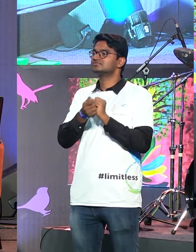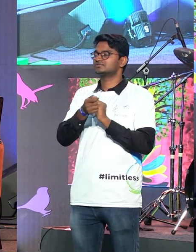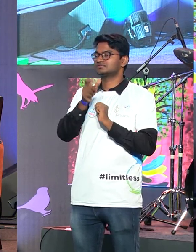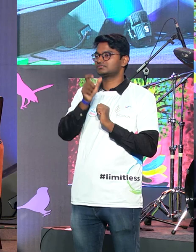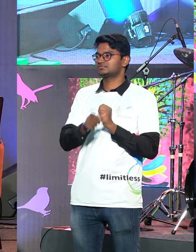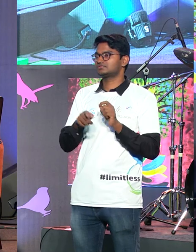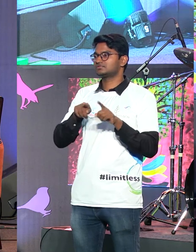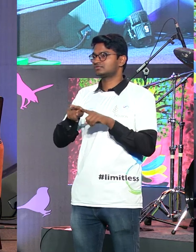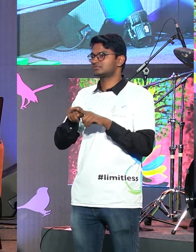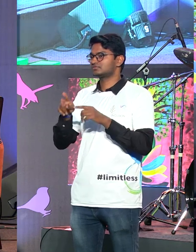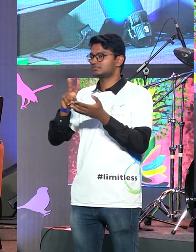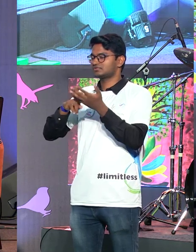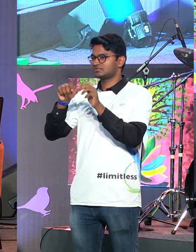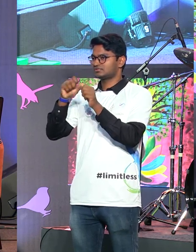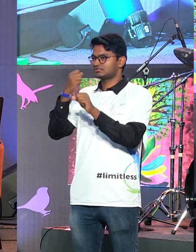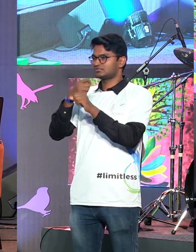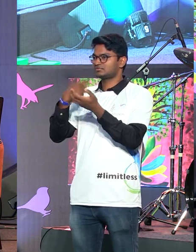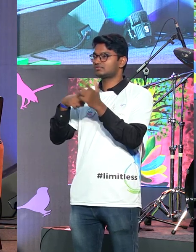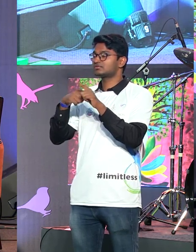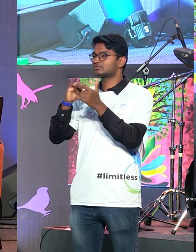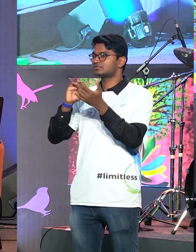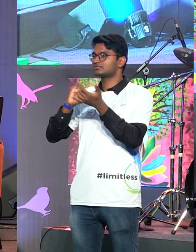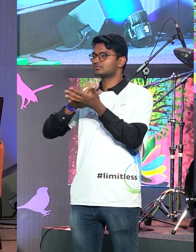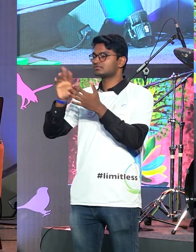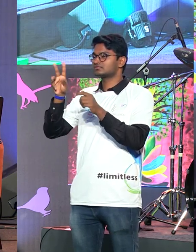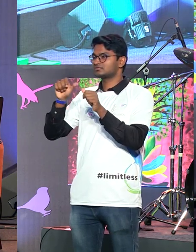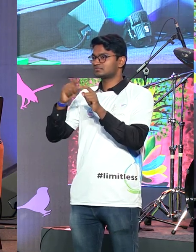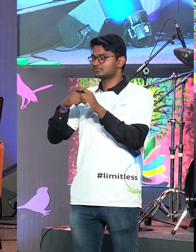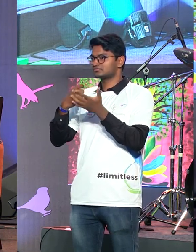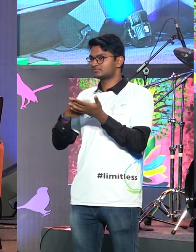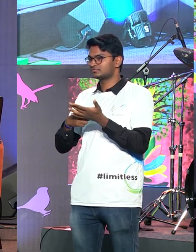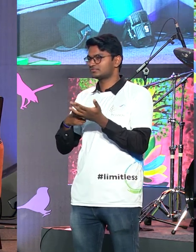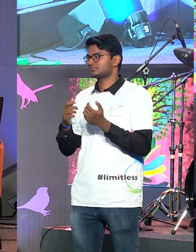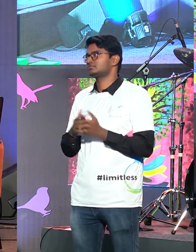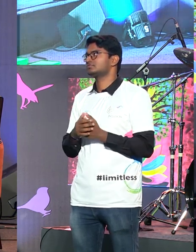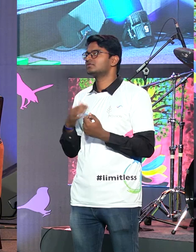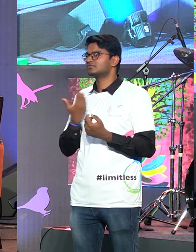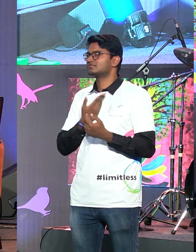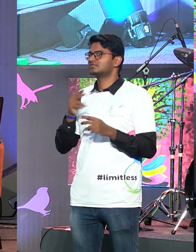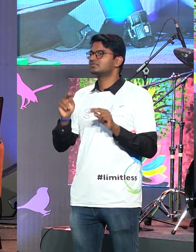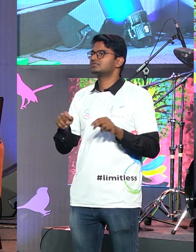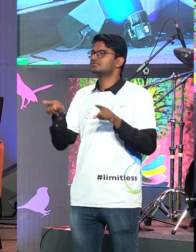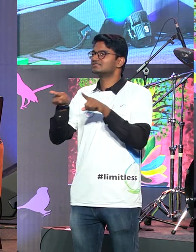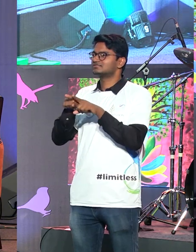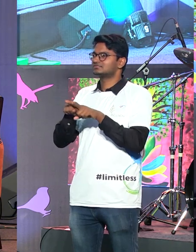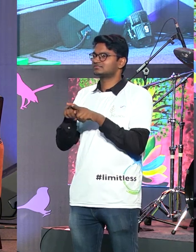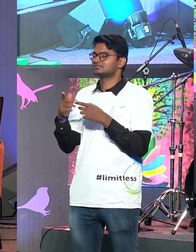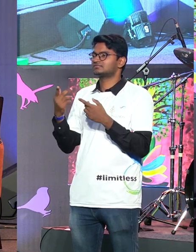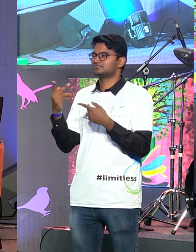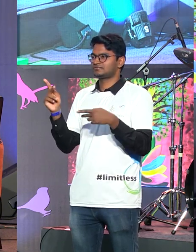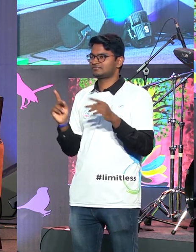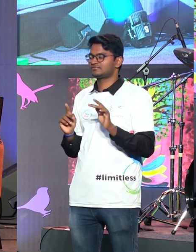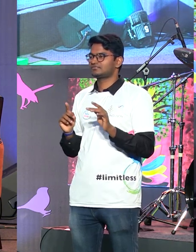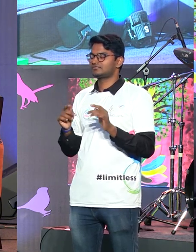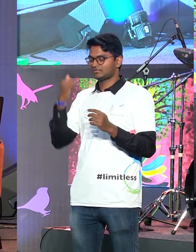Nagesh here 2 years back. He spoke about Iqbal, which I think is a beautifully done movie. I think we need more of those to bring the idea of disability